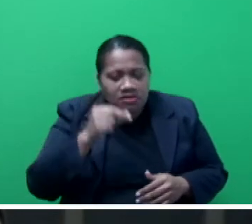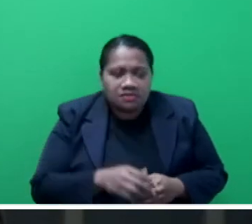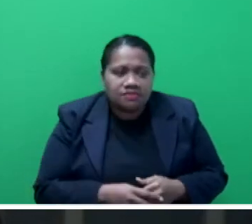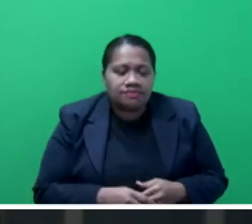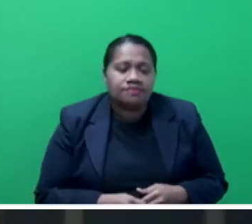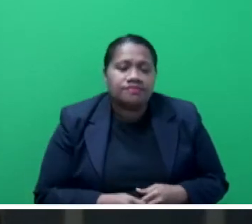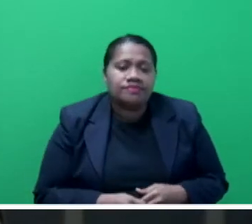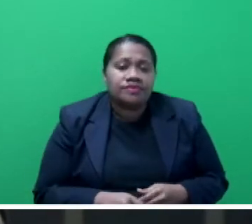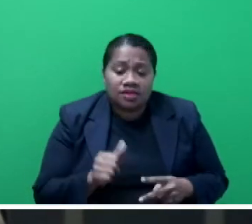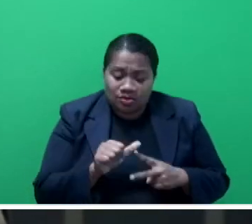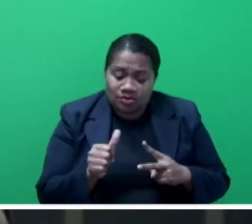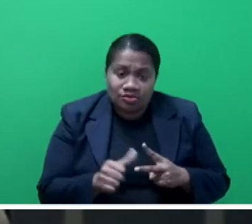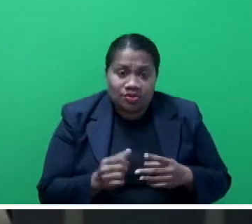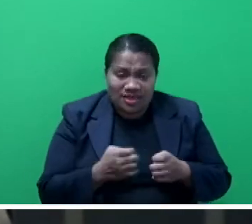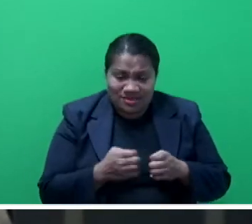network.